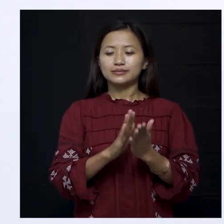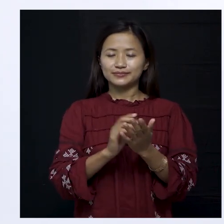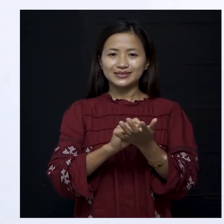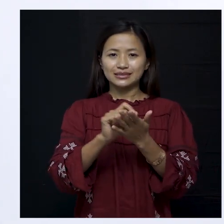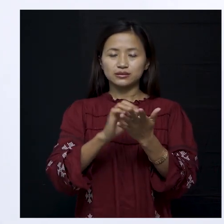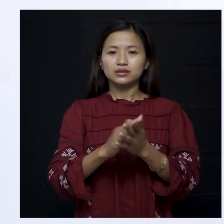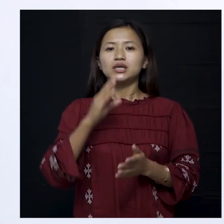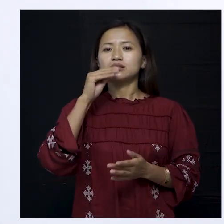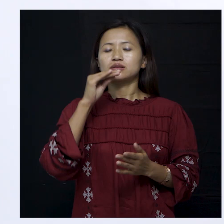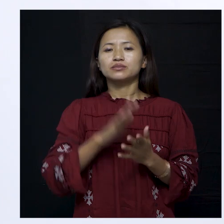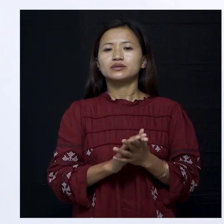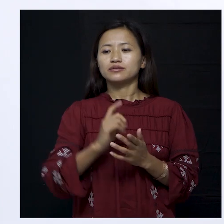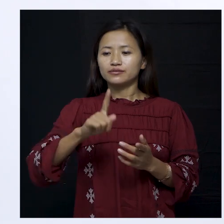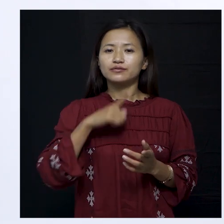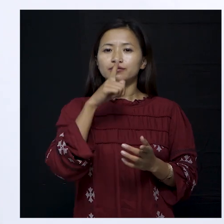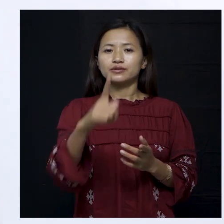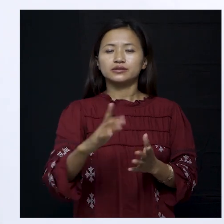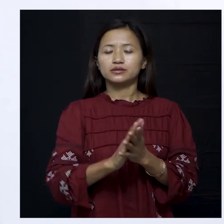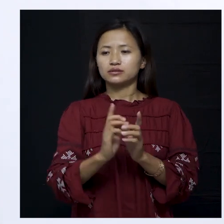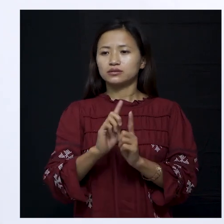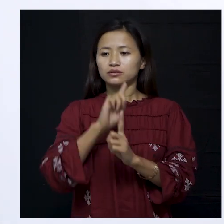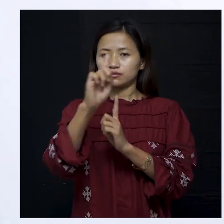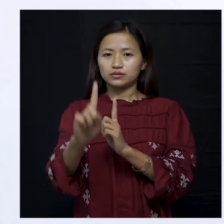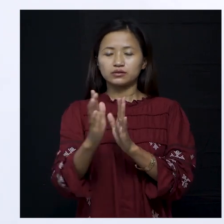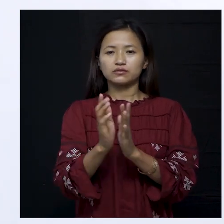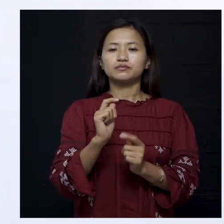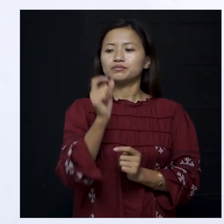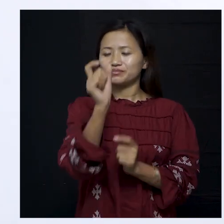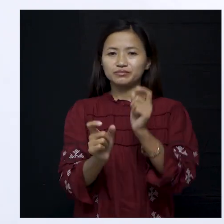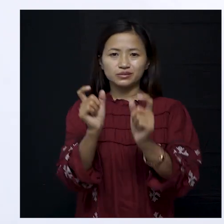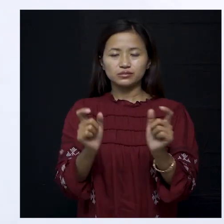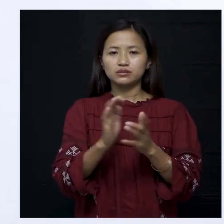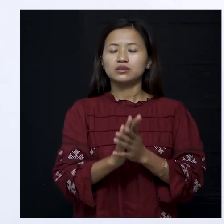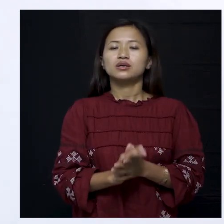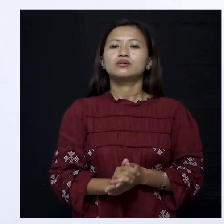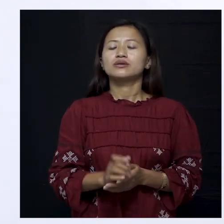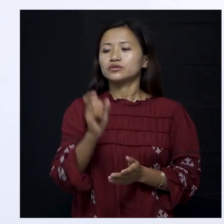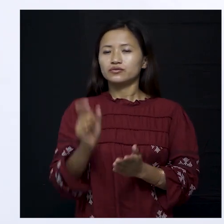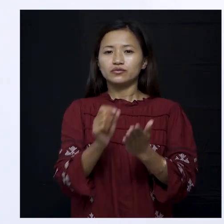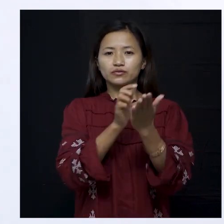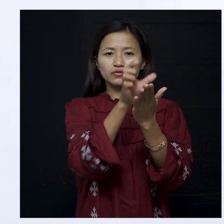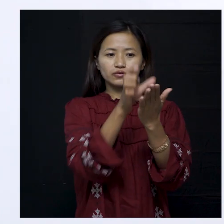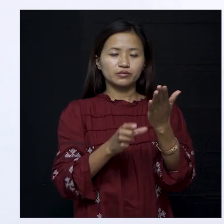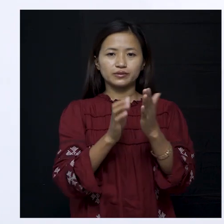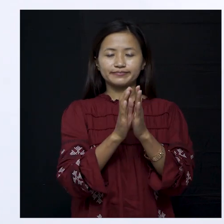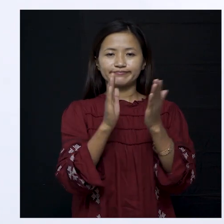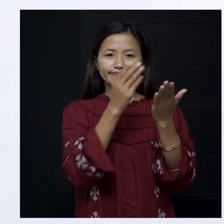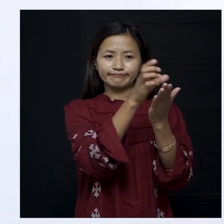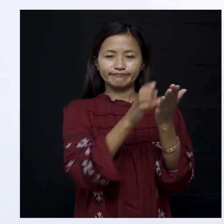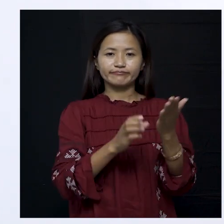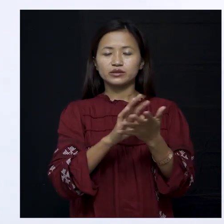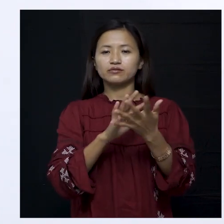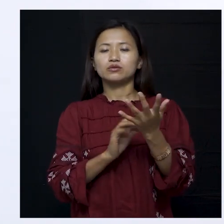prepare to speak in front of people, we have to follow the format of a speech writing. And so this is the reason